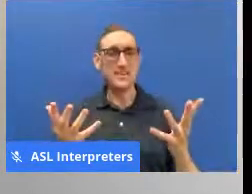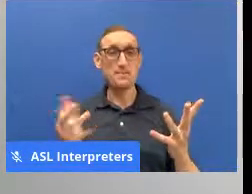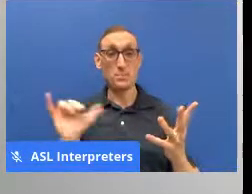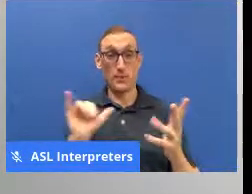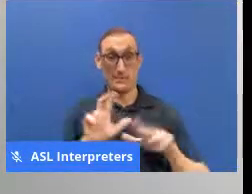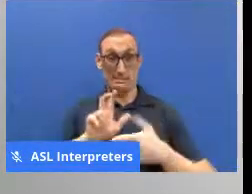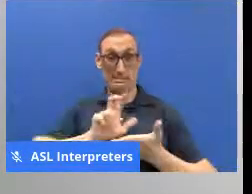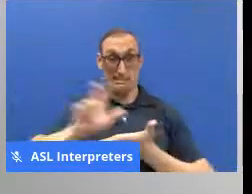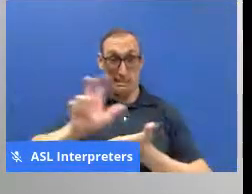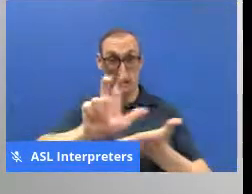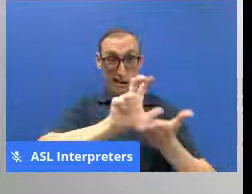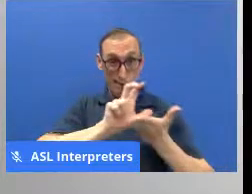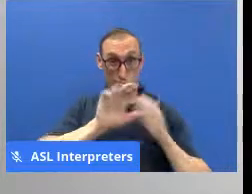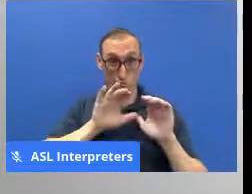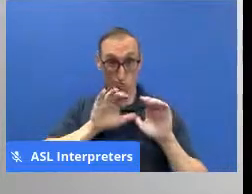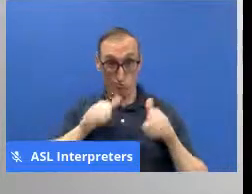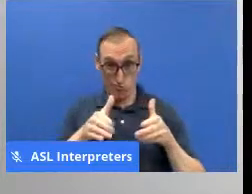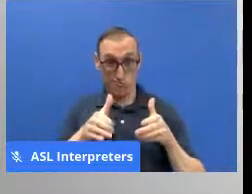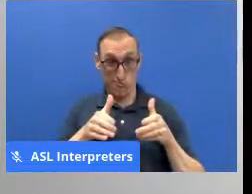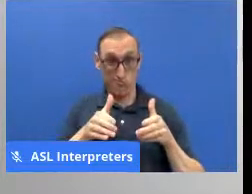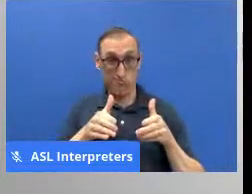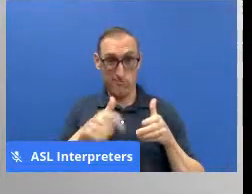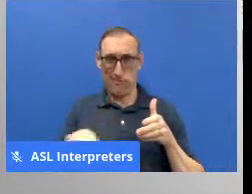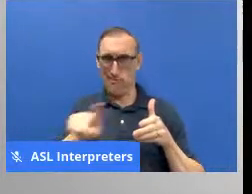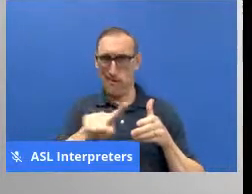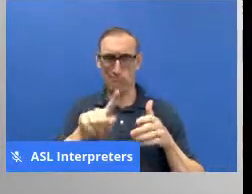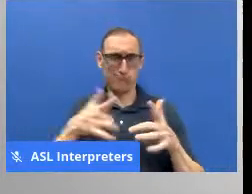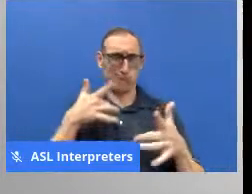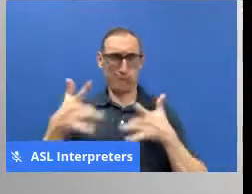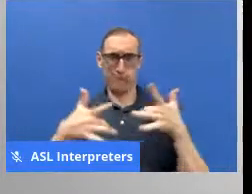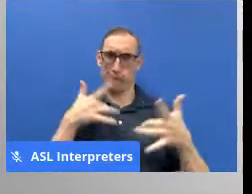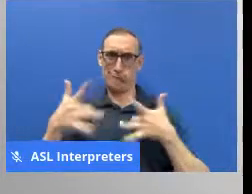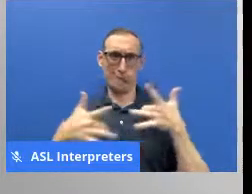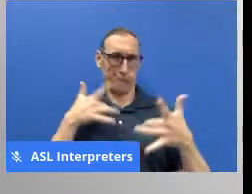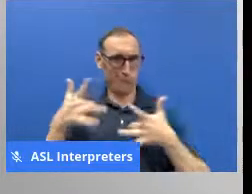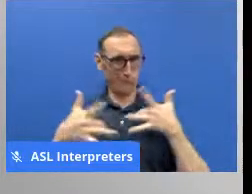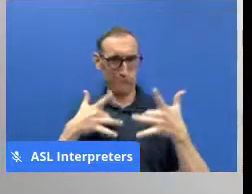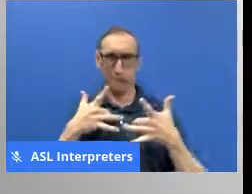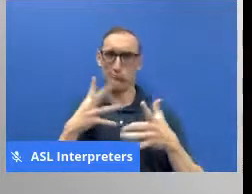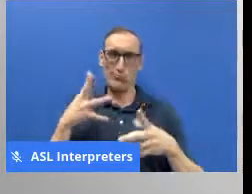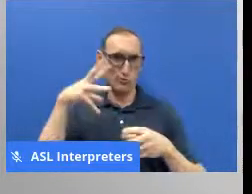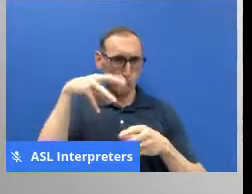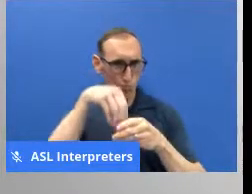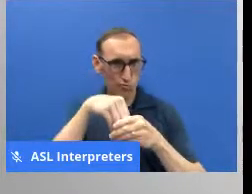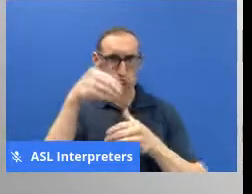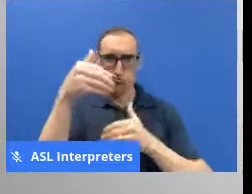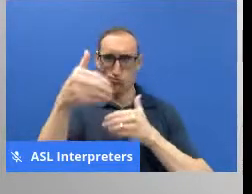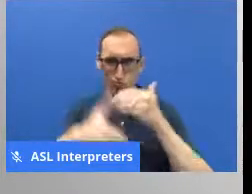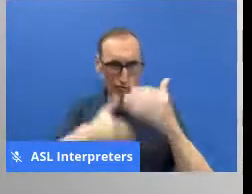stakeholder groups, I think, are very excited about being a part of this process,